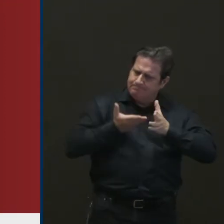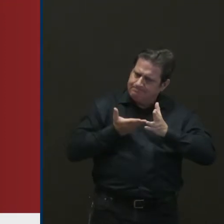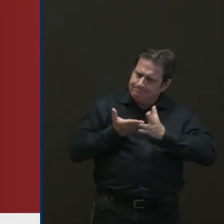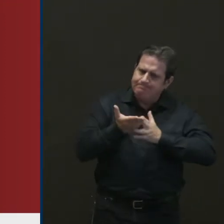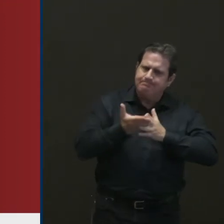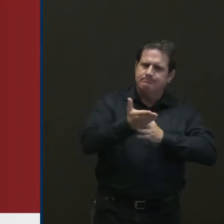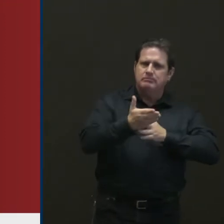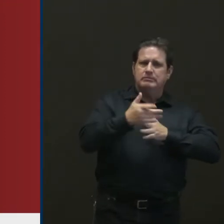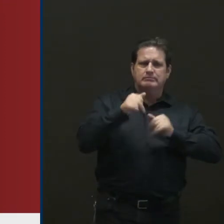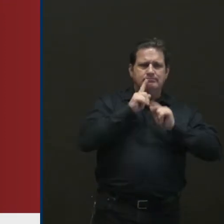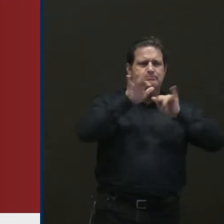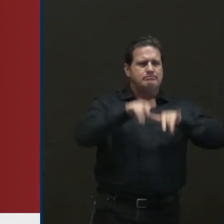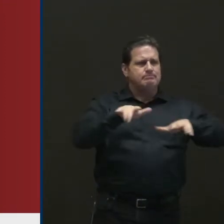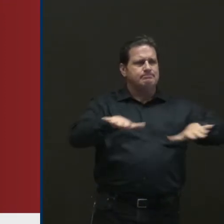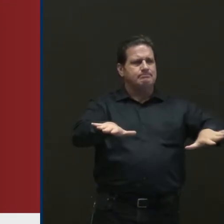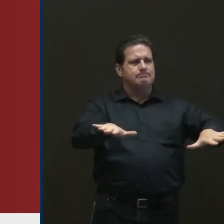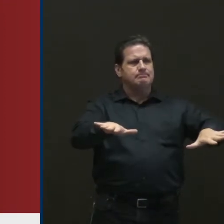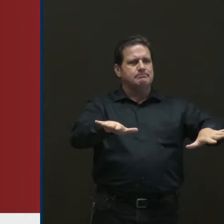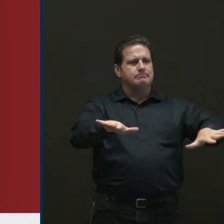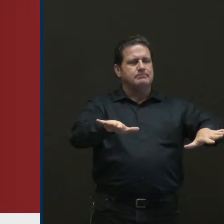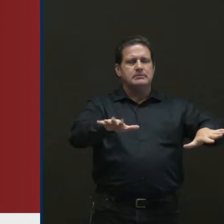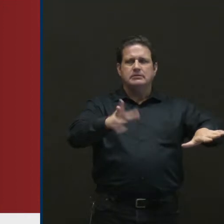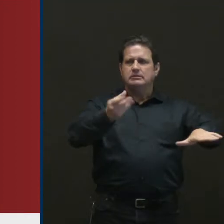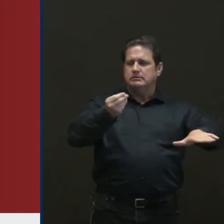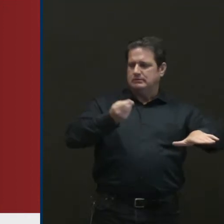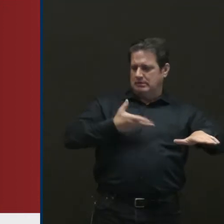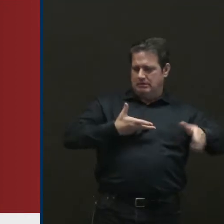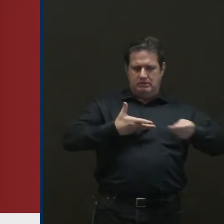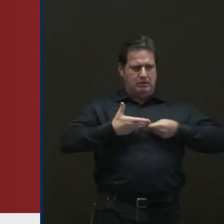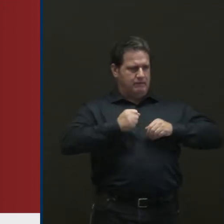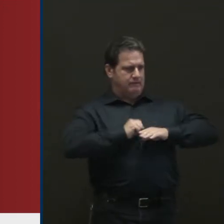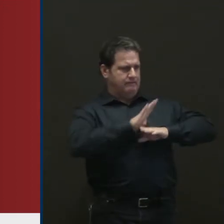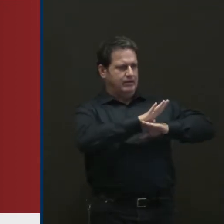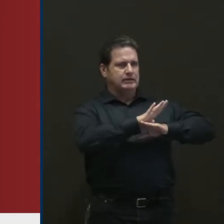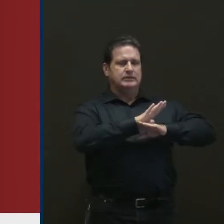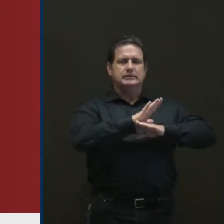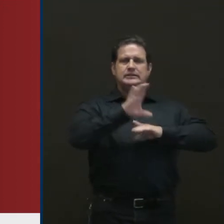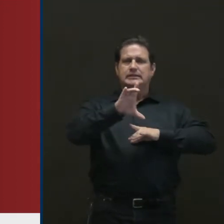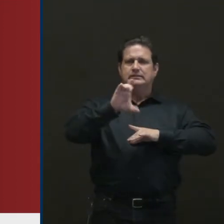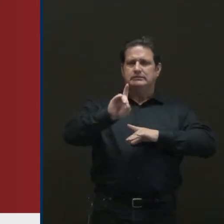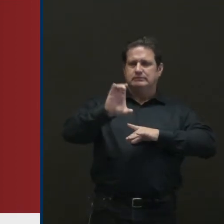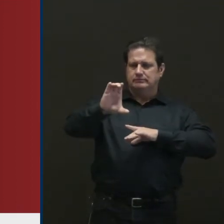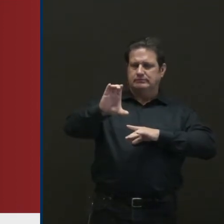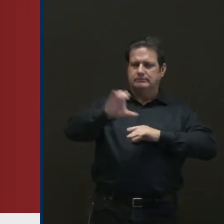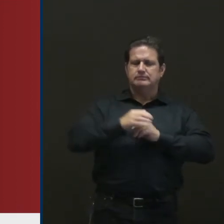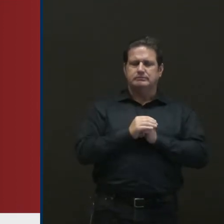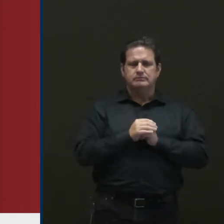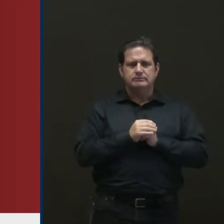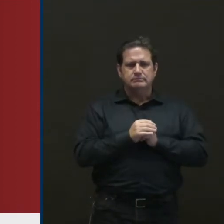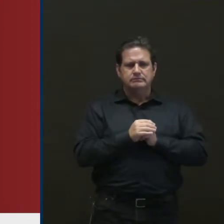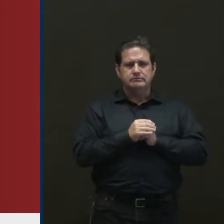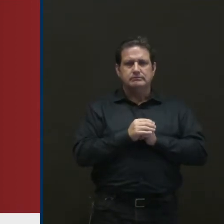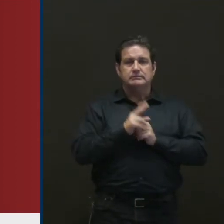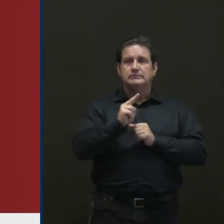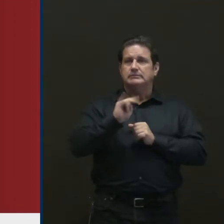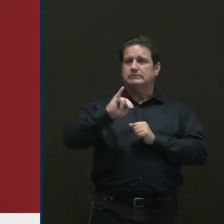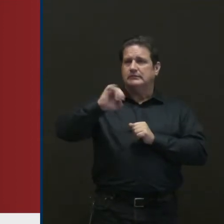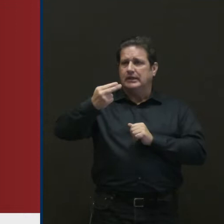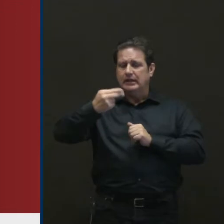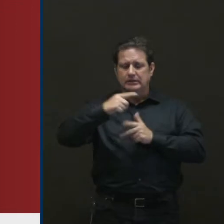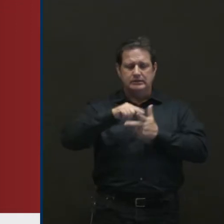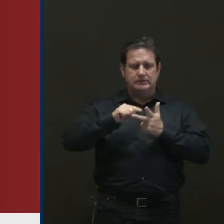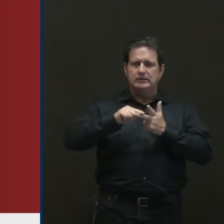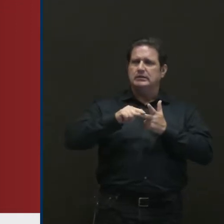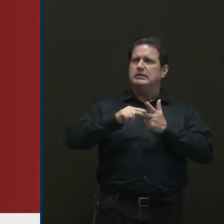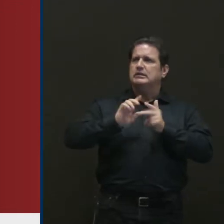this pandemic with the advice of the Centers for Disease Control, the NIH,